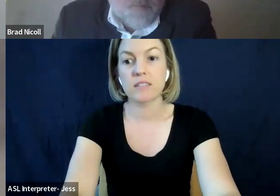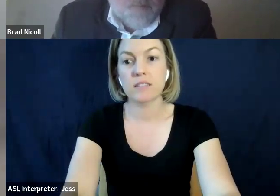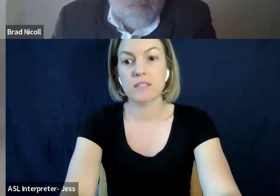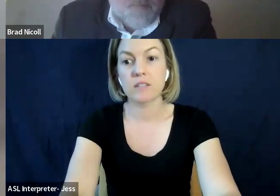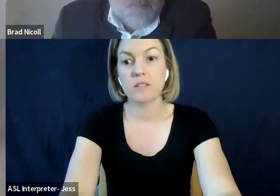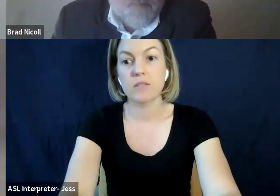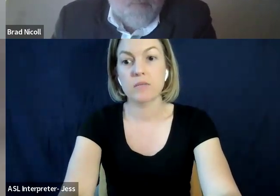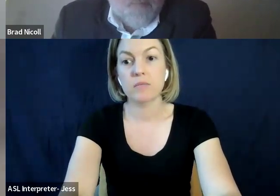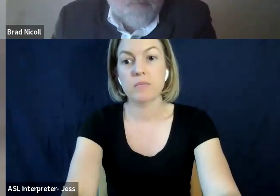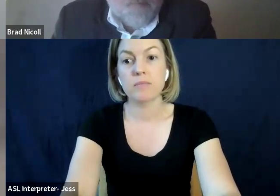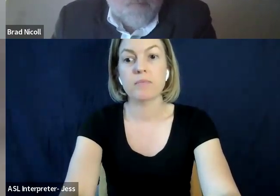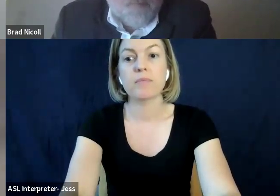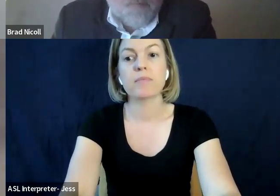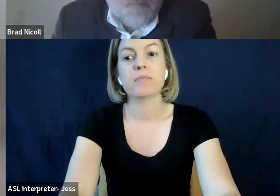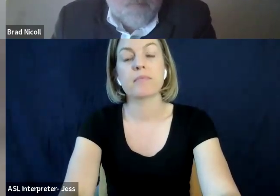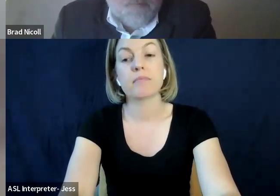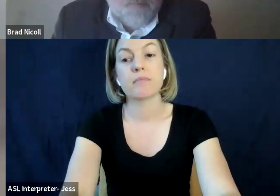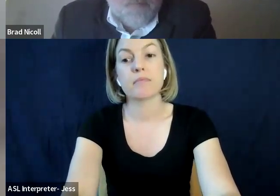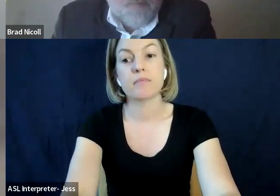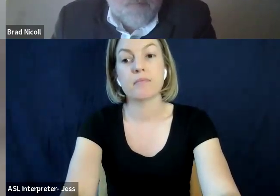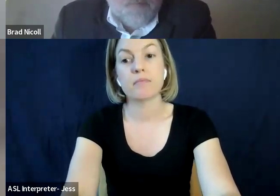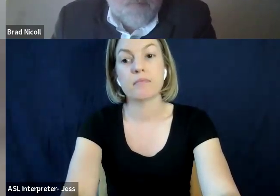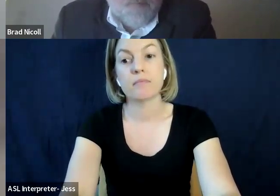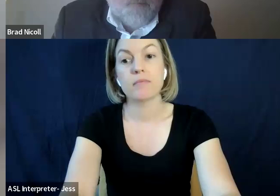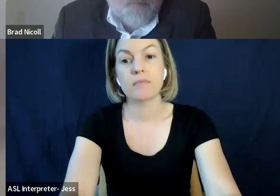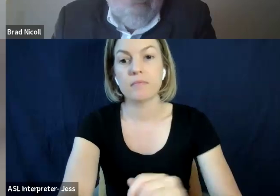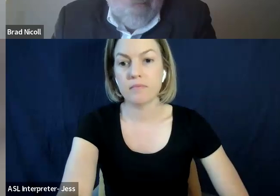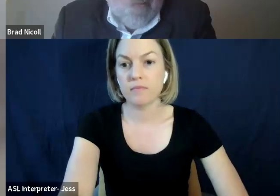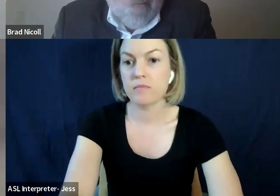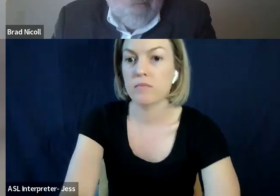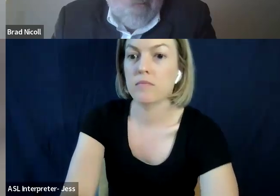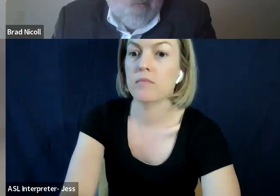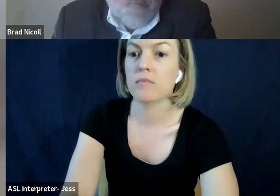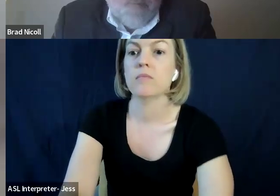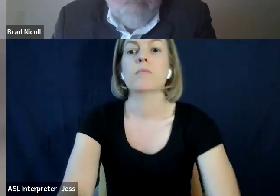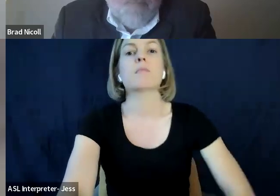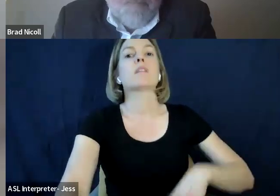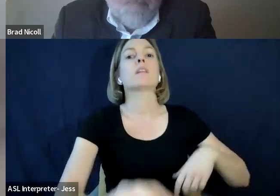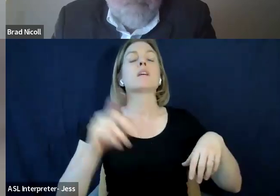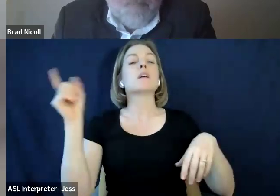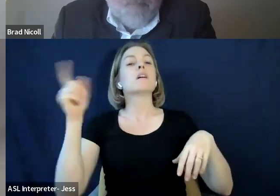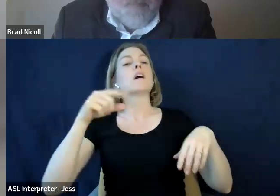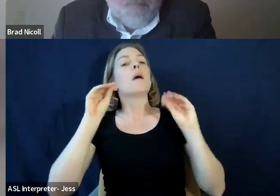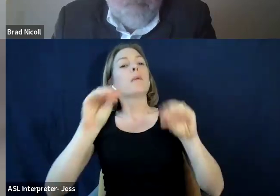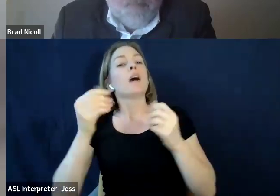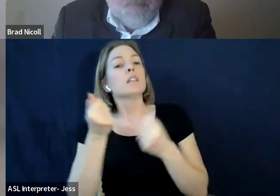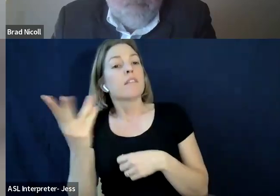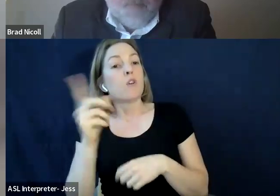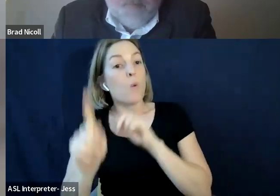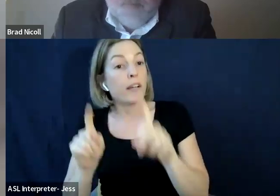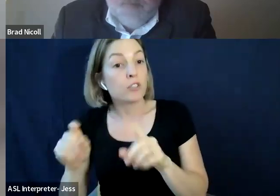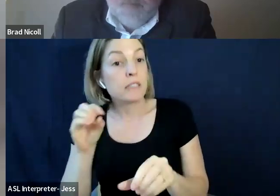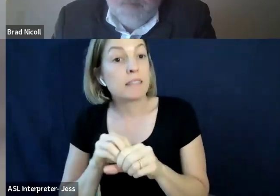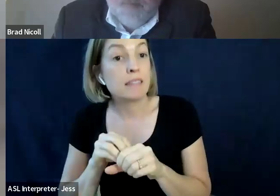All right, thank you very much for taking my question. Thank you for the end comment, and thank you for the presentation. I put a number of questions